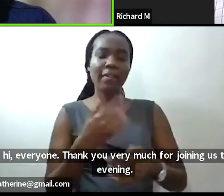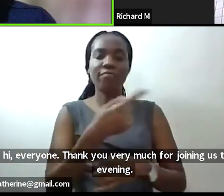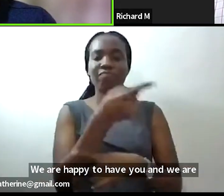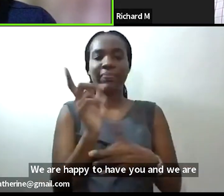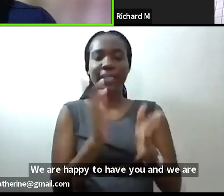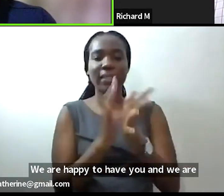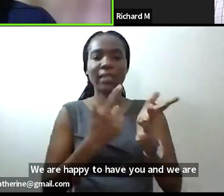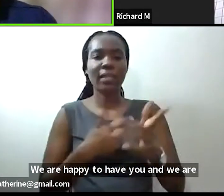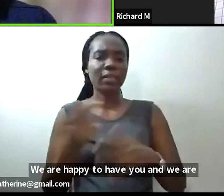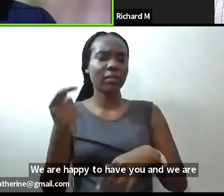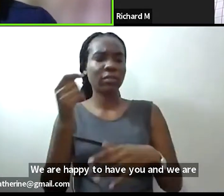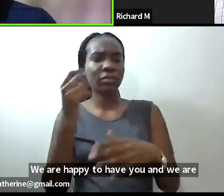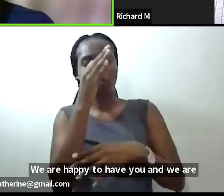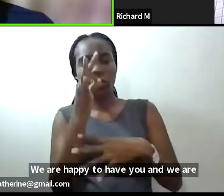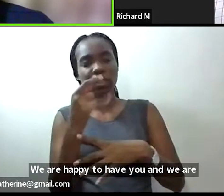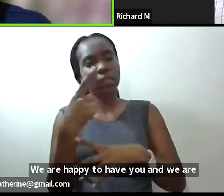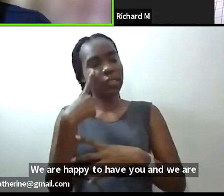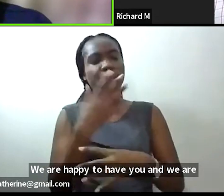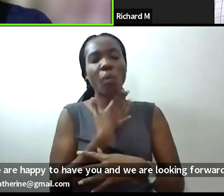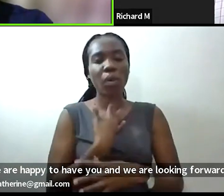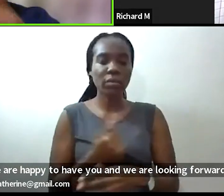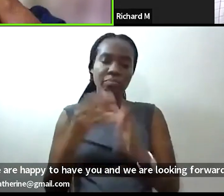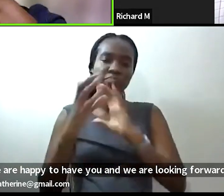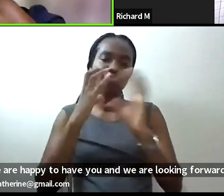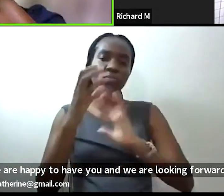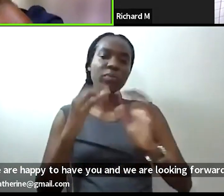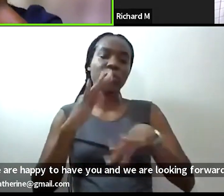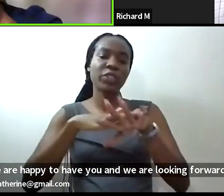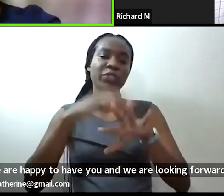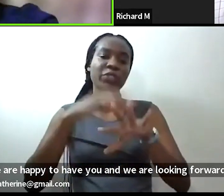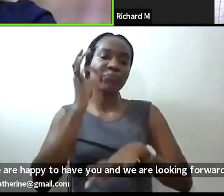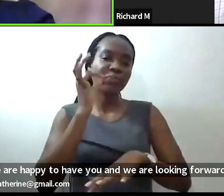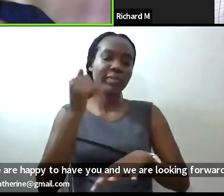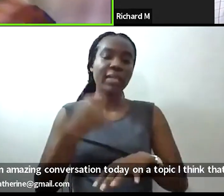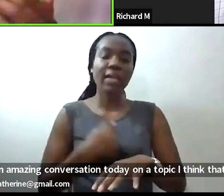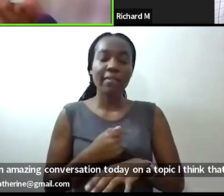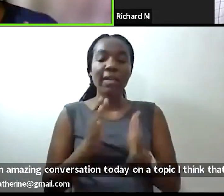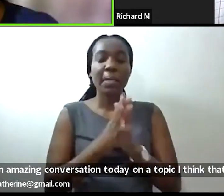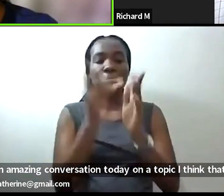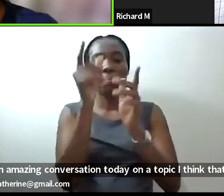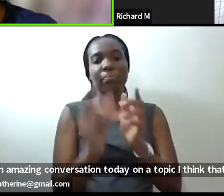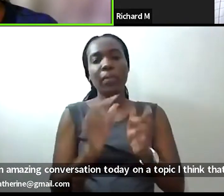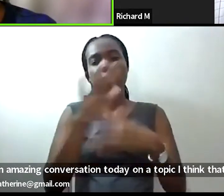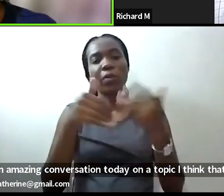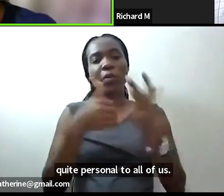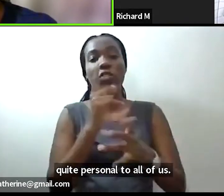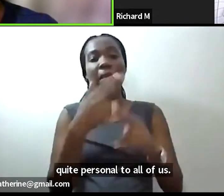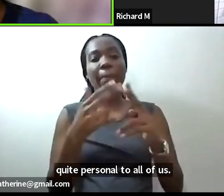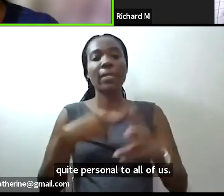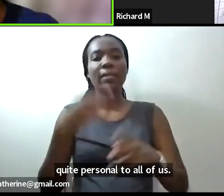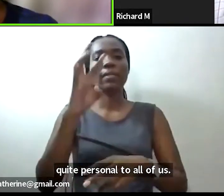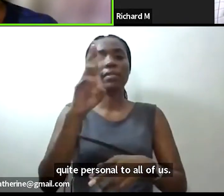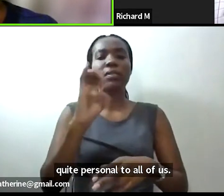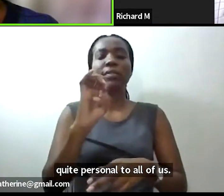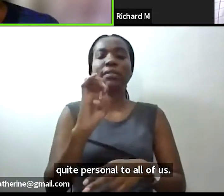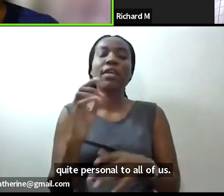an amazing conversation today on a topic I think that's quite personal to all of us. My name is Grace Nzula. If you're joining us for